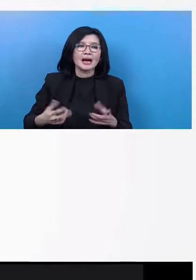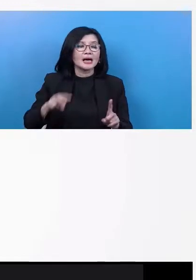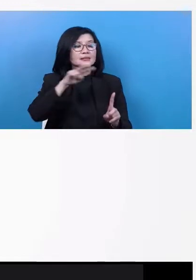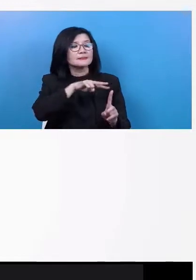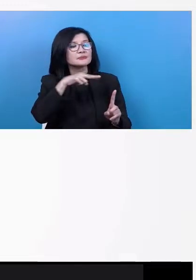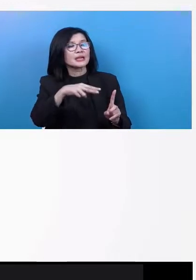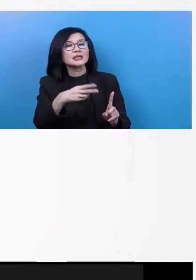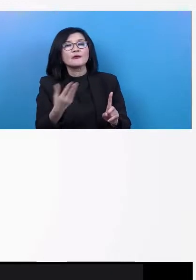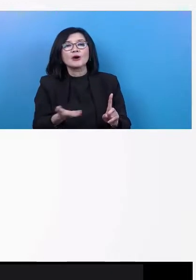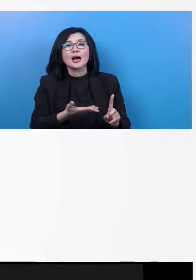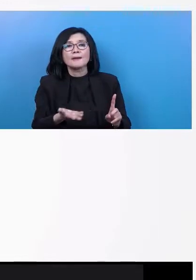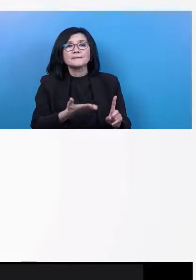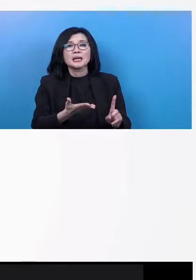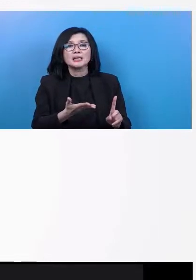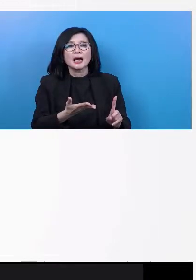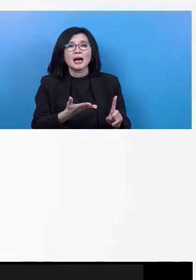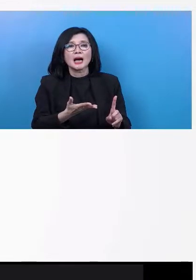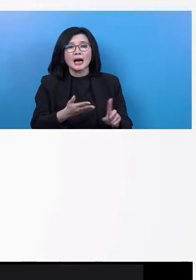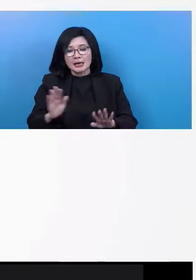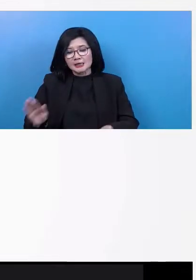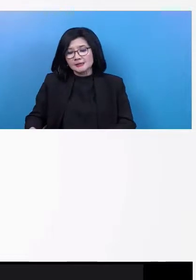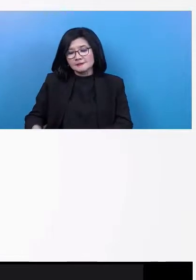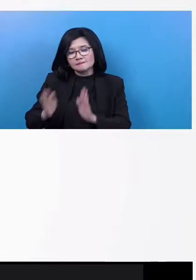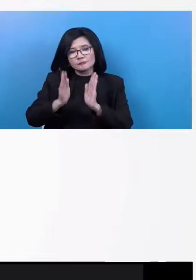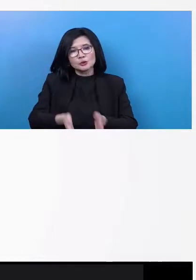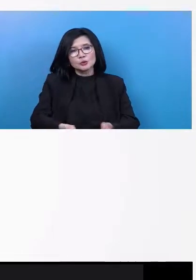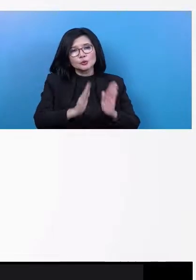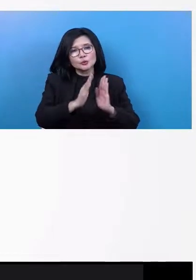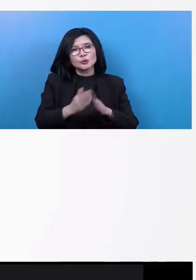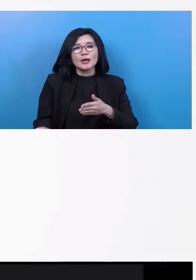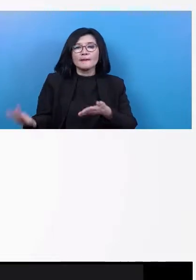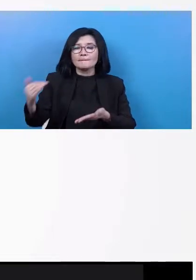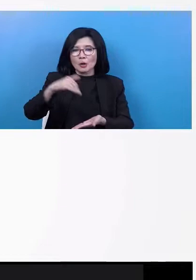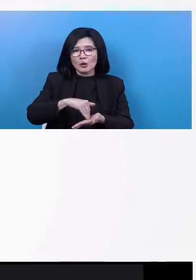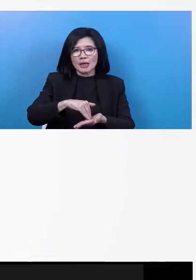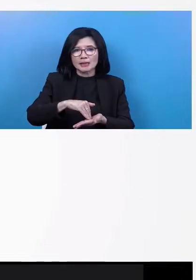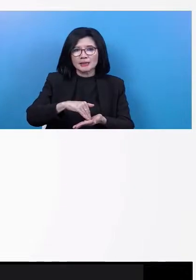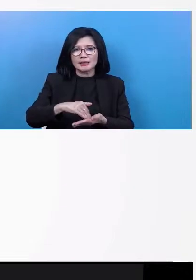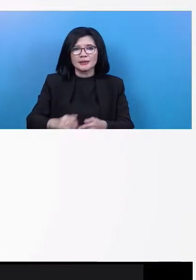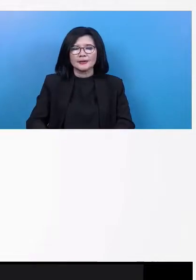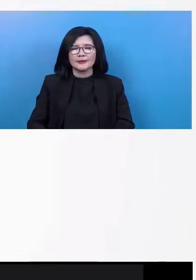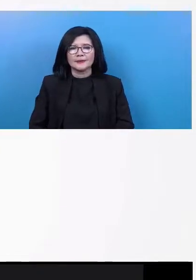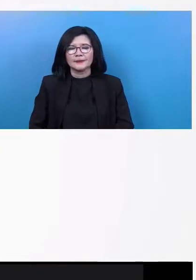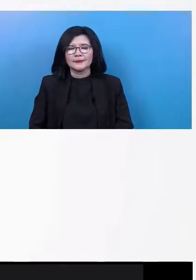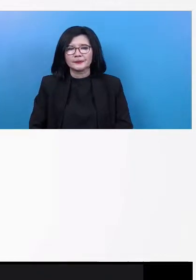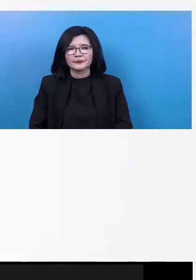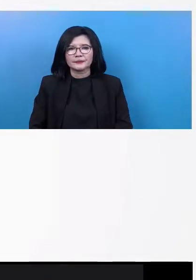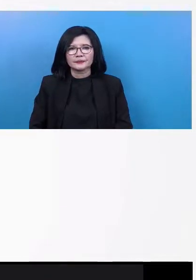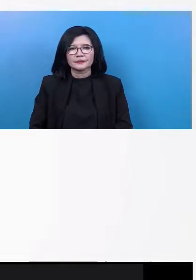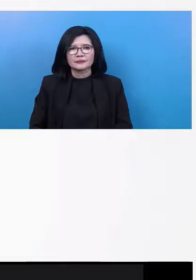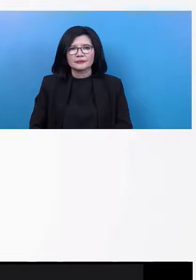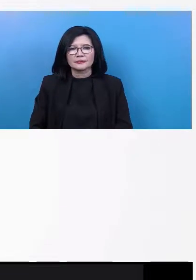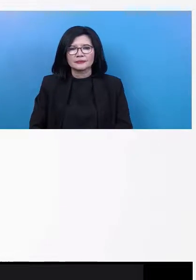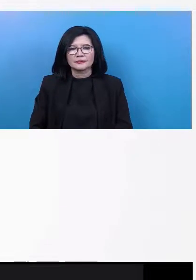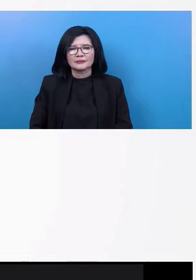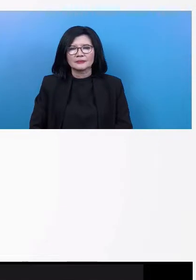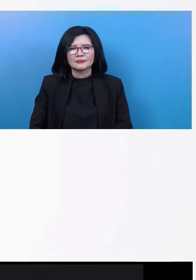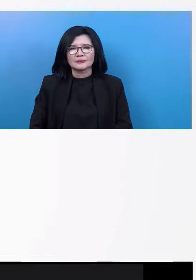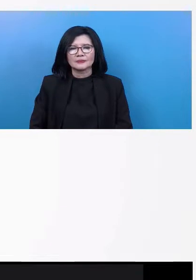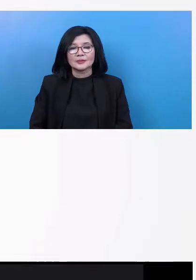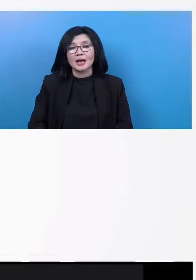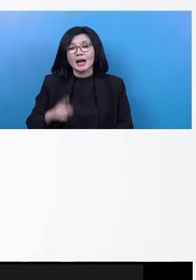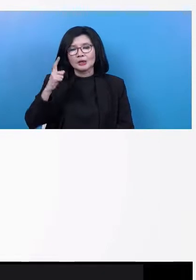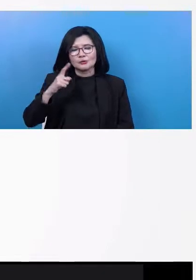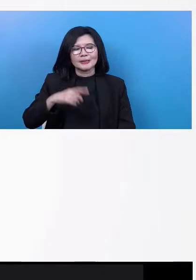or rebuilt or recovered. So that's a fundamental thing. If it is from the perspective of